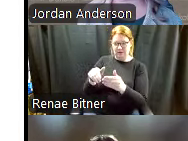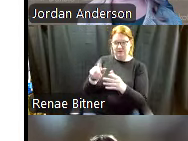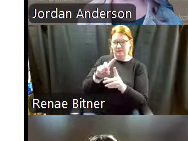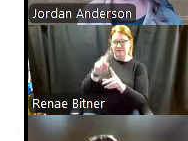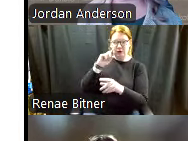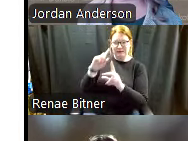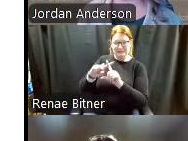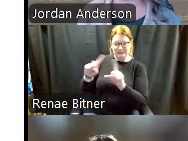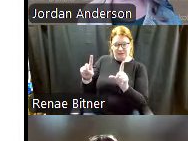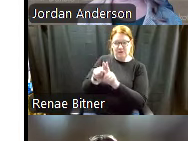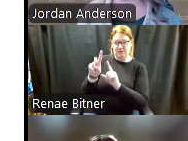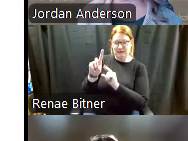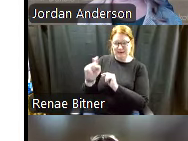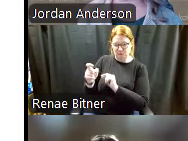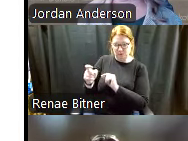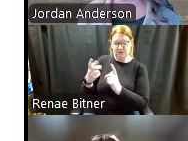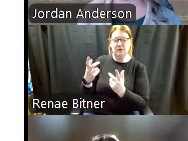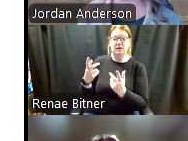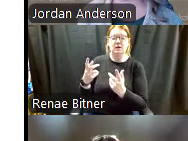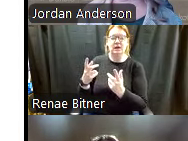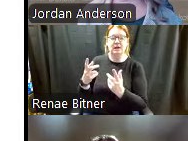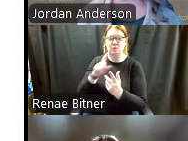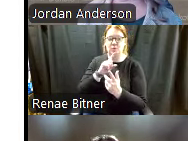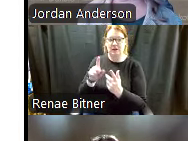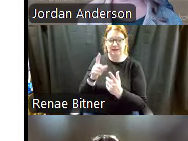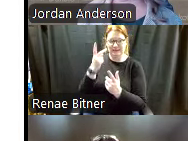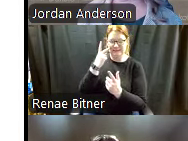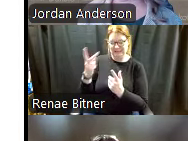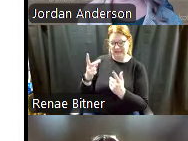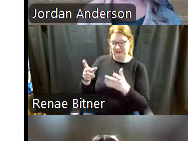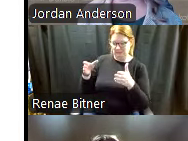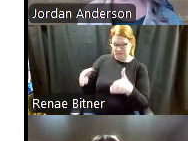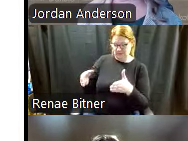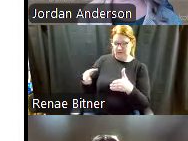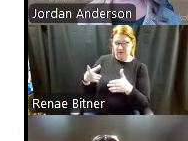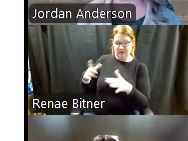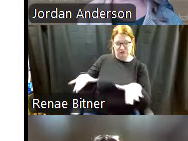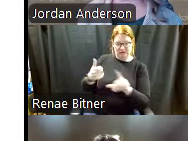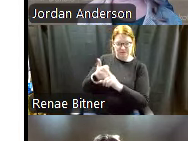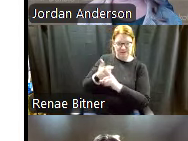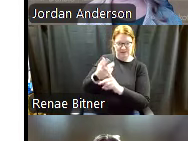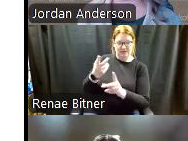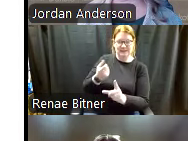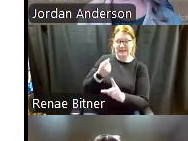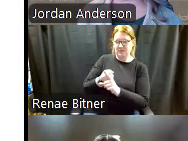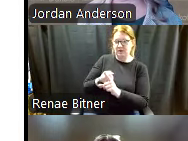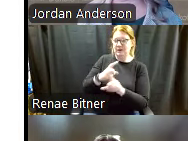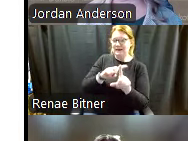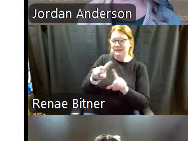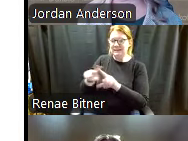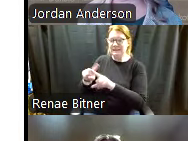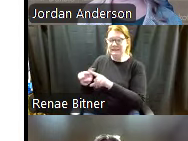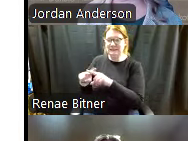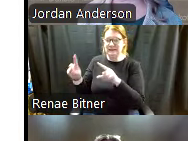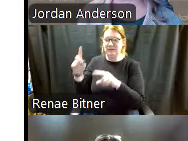so that ability to look through the telescope lens of a child that's impacted by differentiated hearing levels and doing those